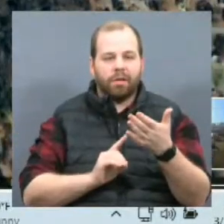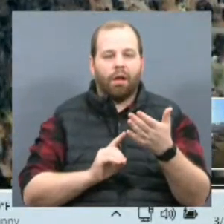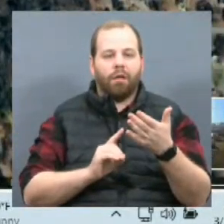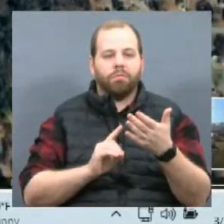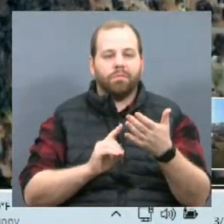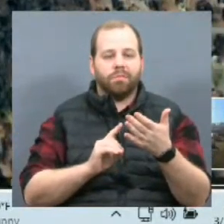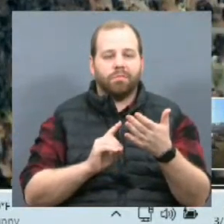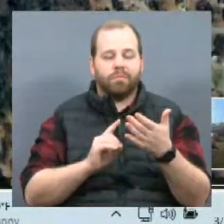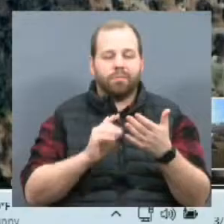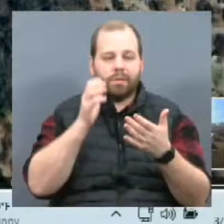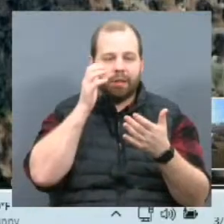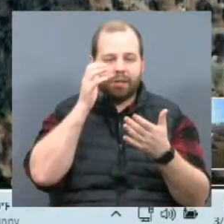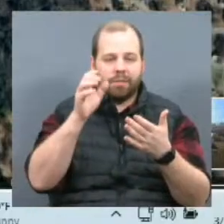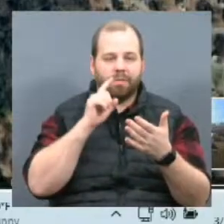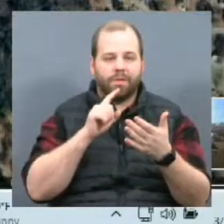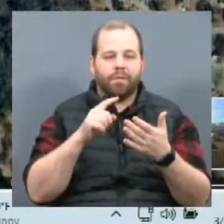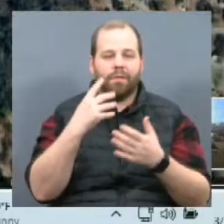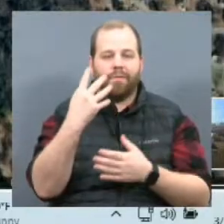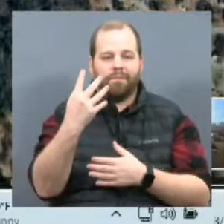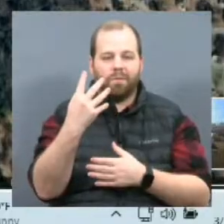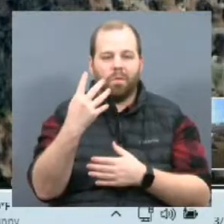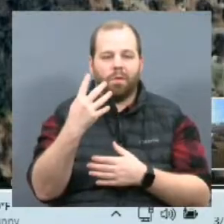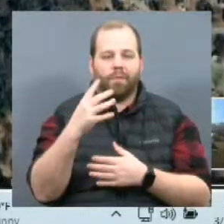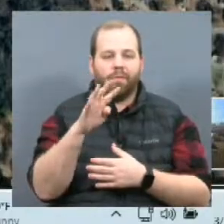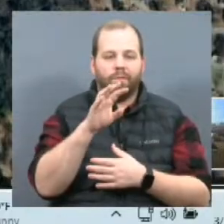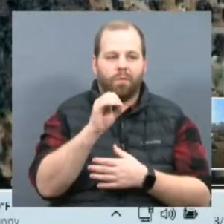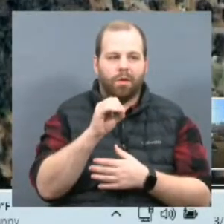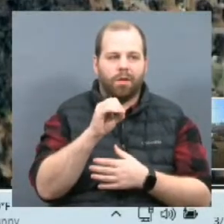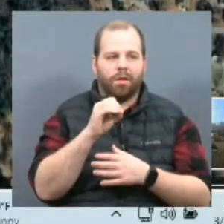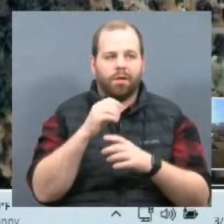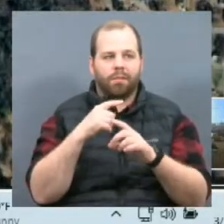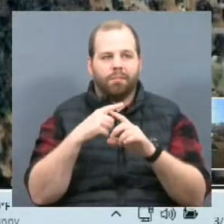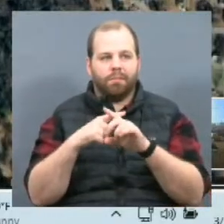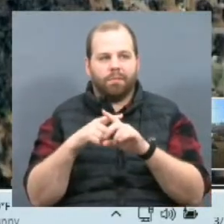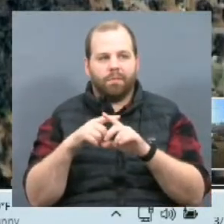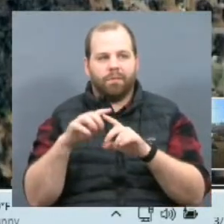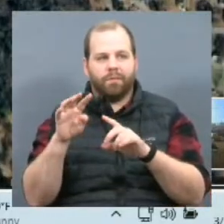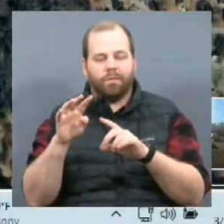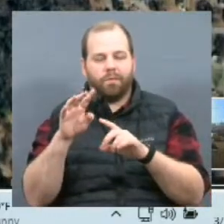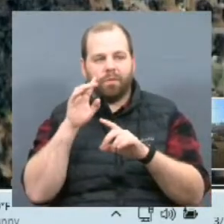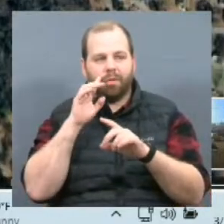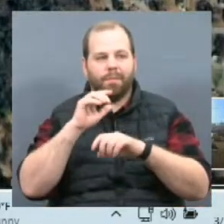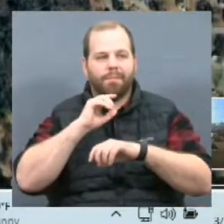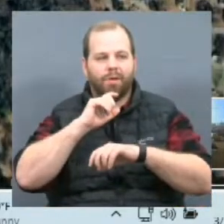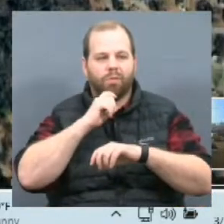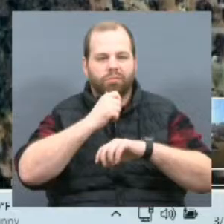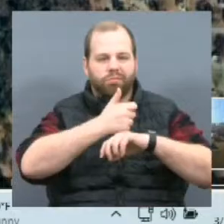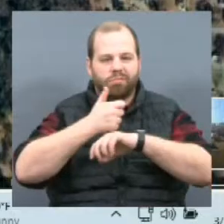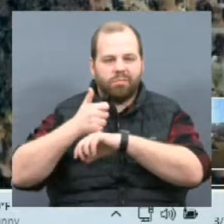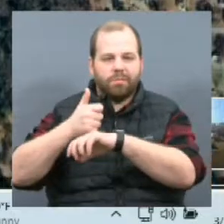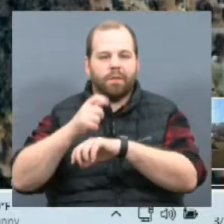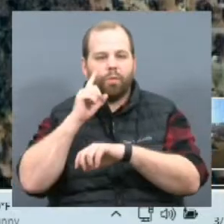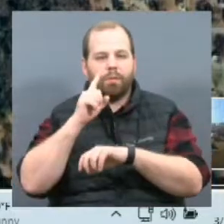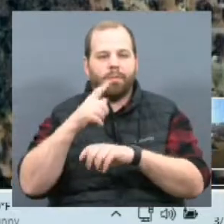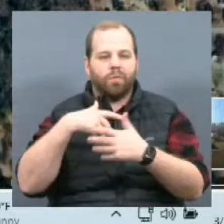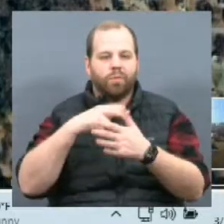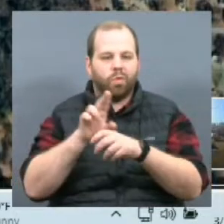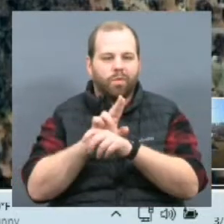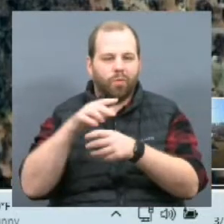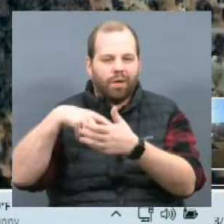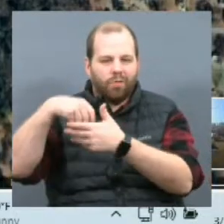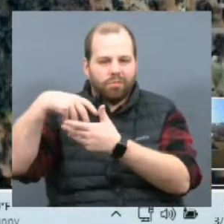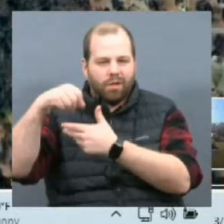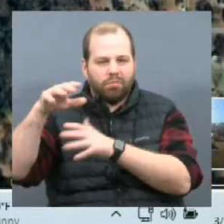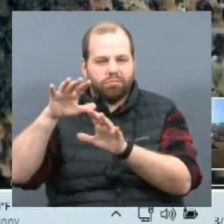4 40 by 100 foot unenclosed metal structures. 3 of the structures will be used for retail open air market, while the 4th will